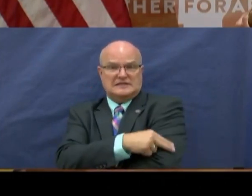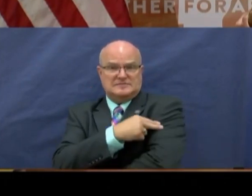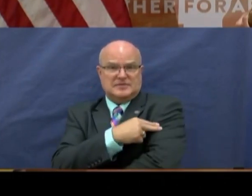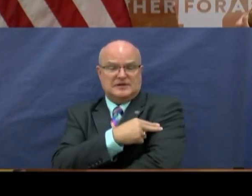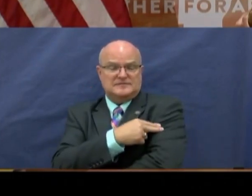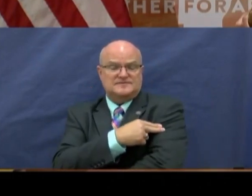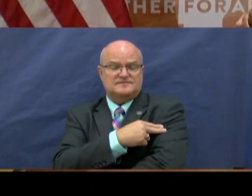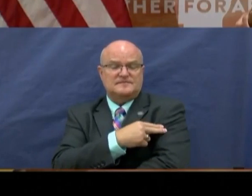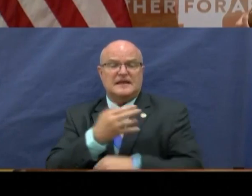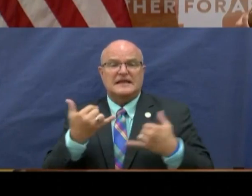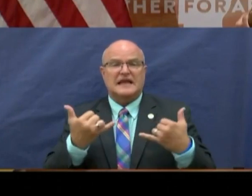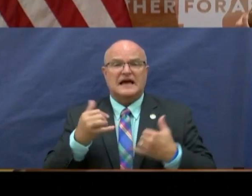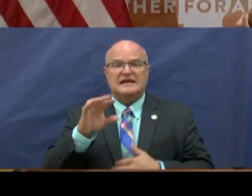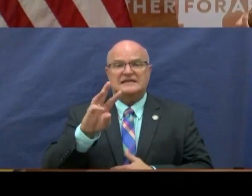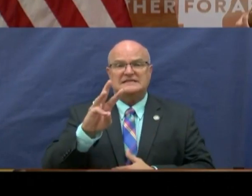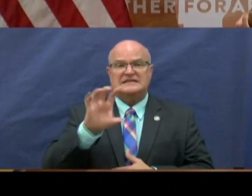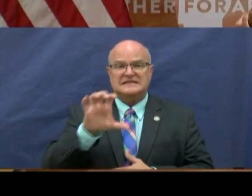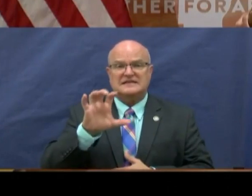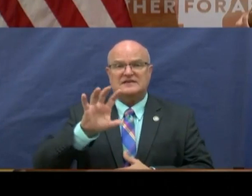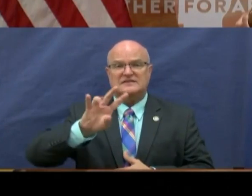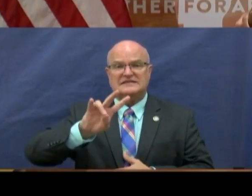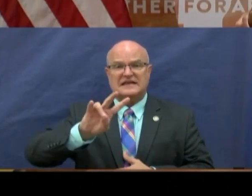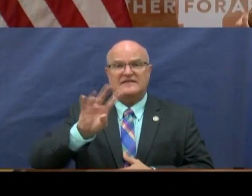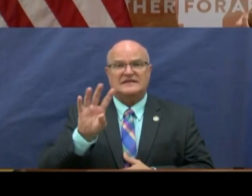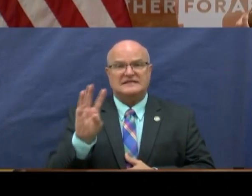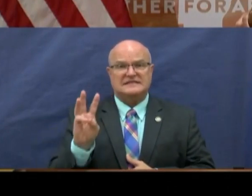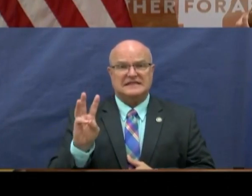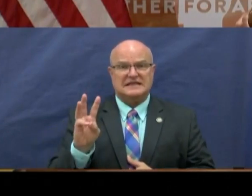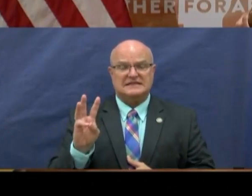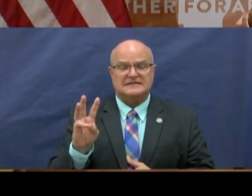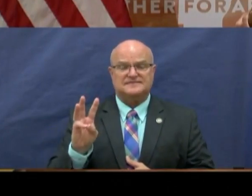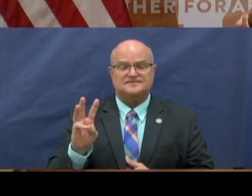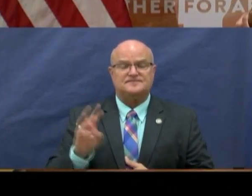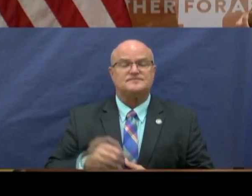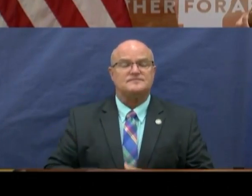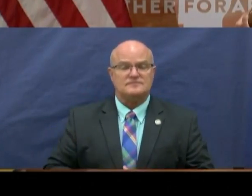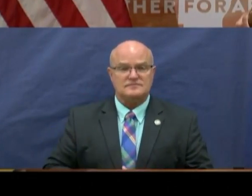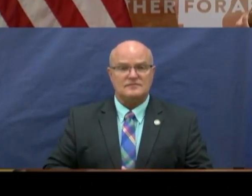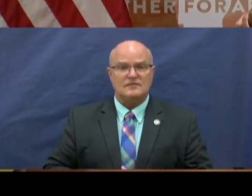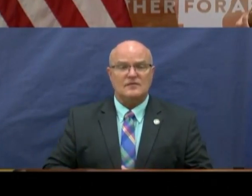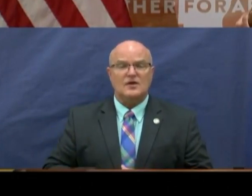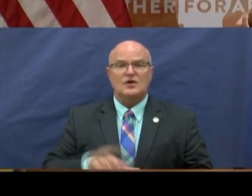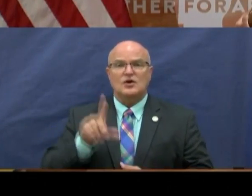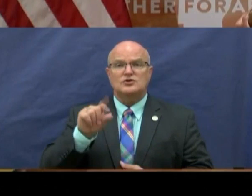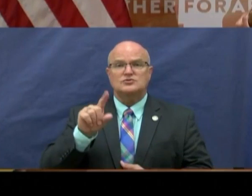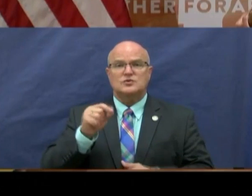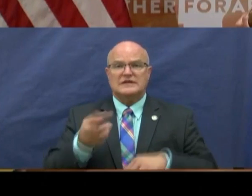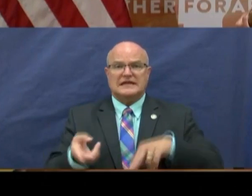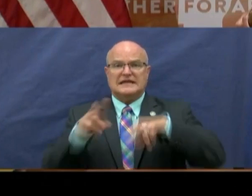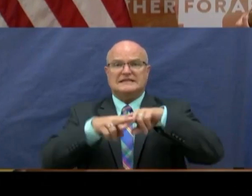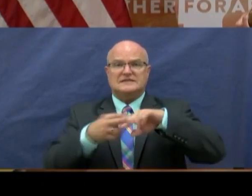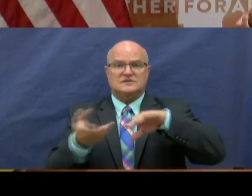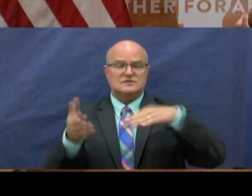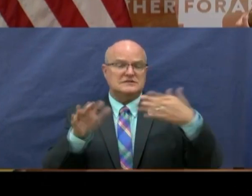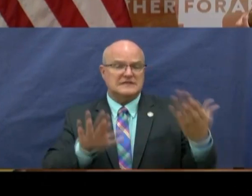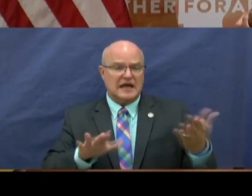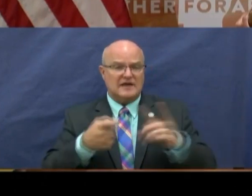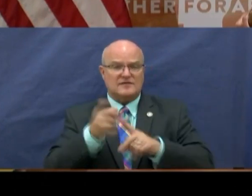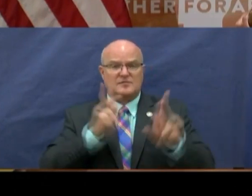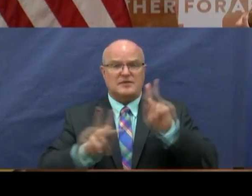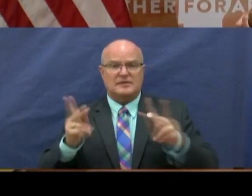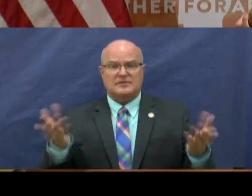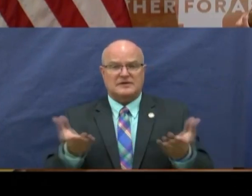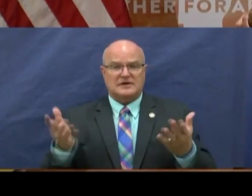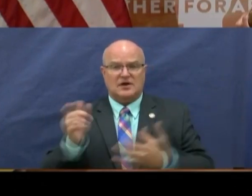hospitalizations. That brings us to 676. We have 20 additional deaths of